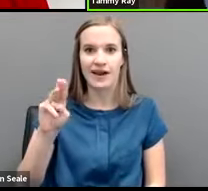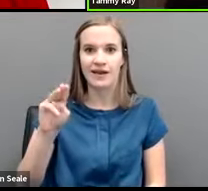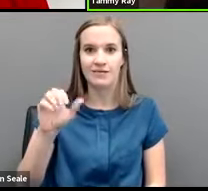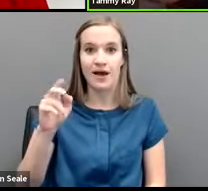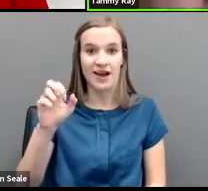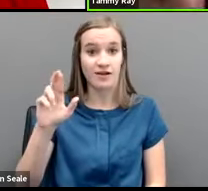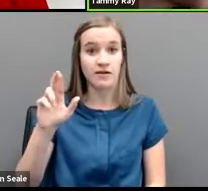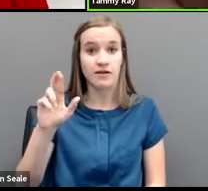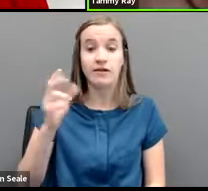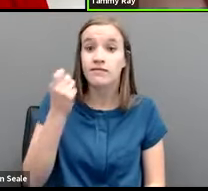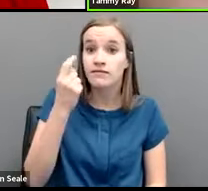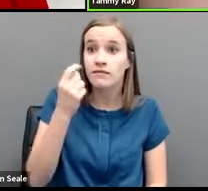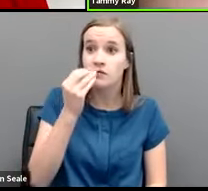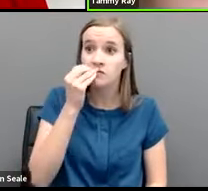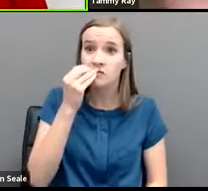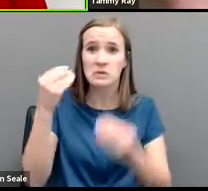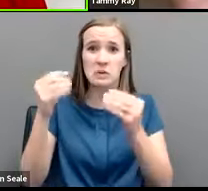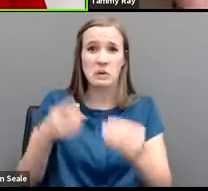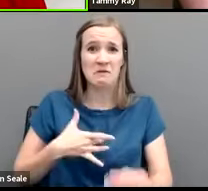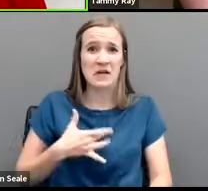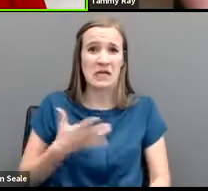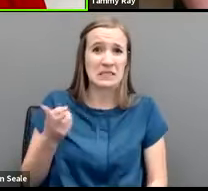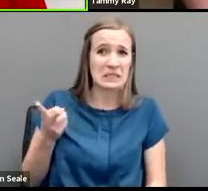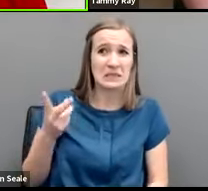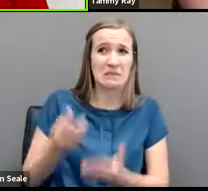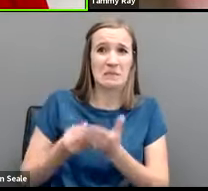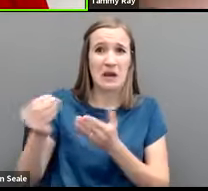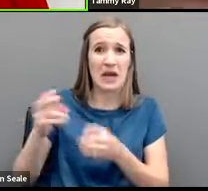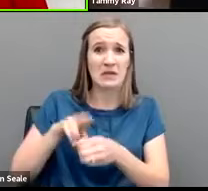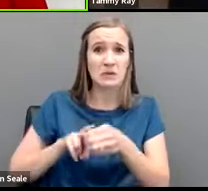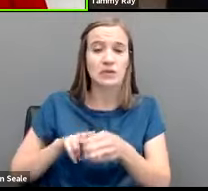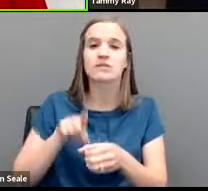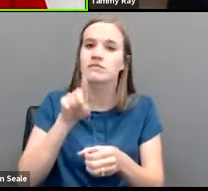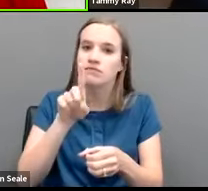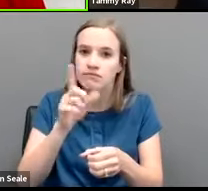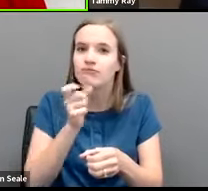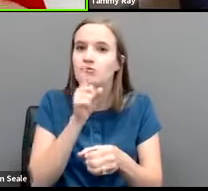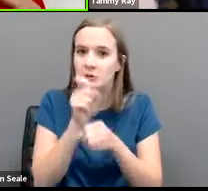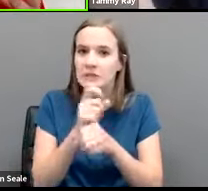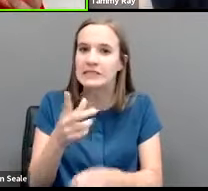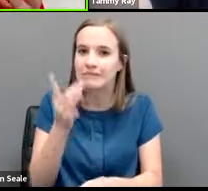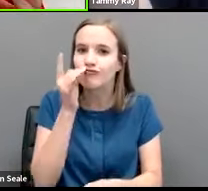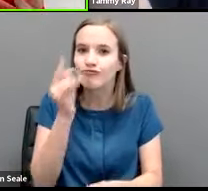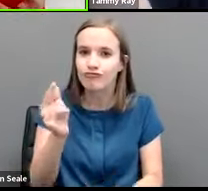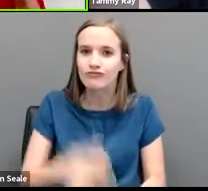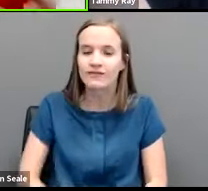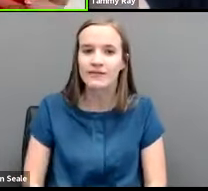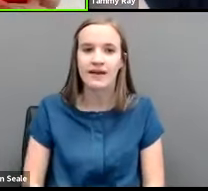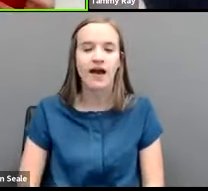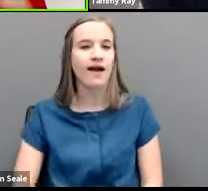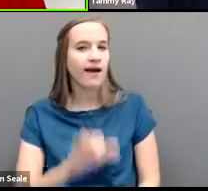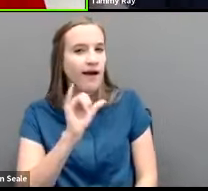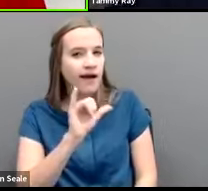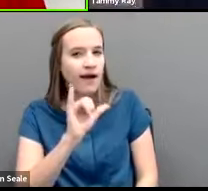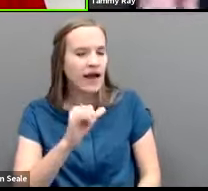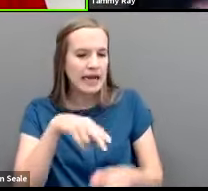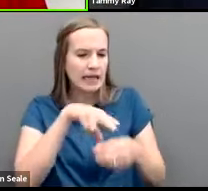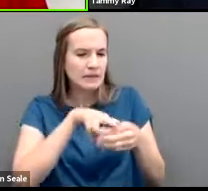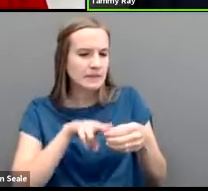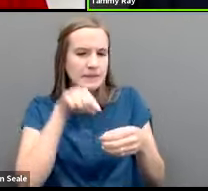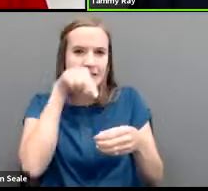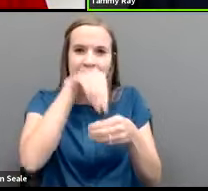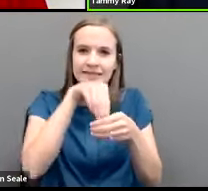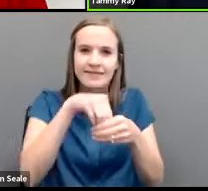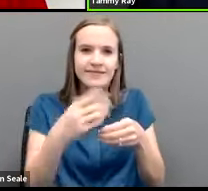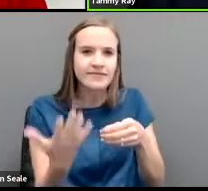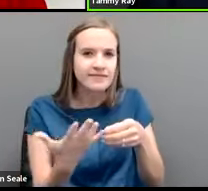is delicious. oh, that looks delicious. So, what is your sushi makeup? What's in there?